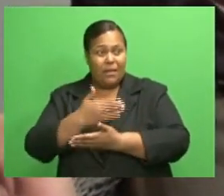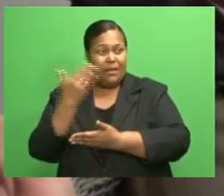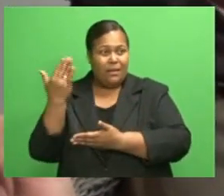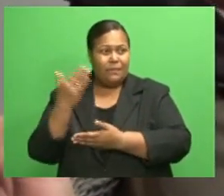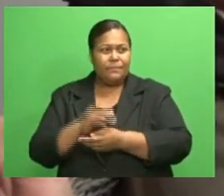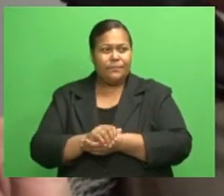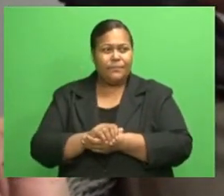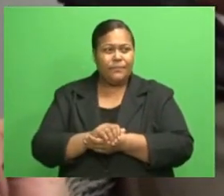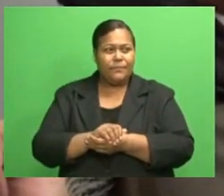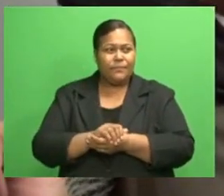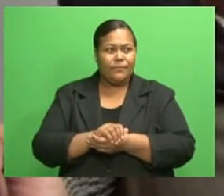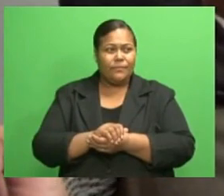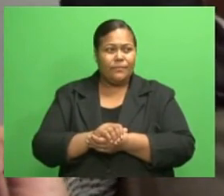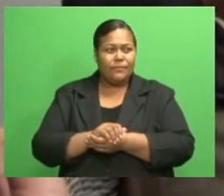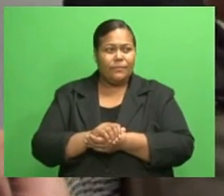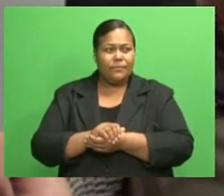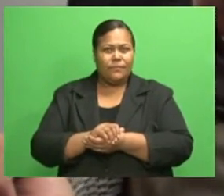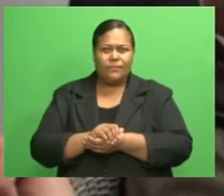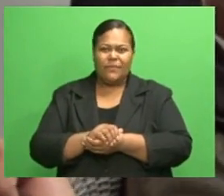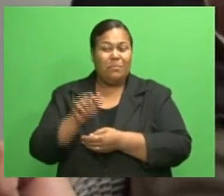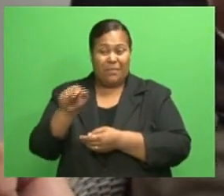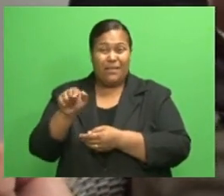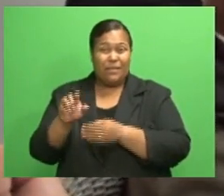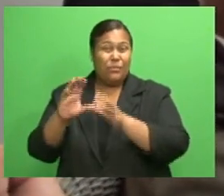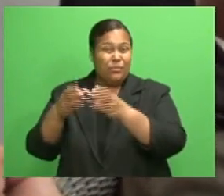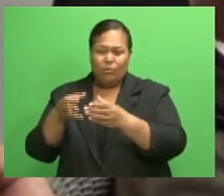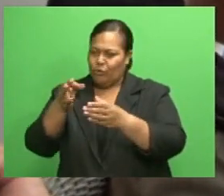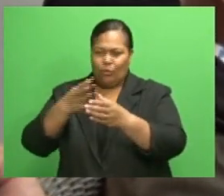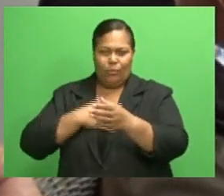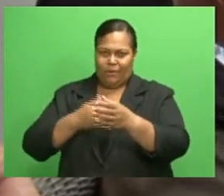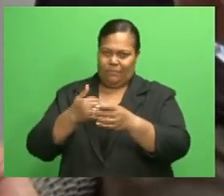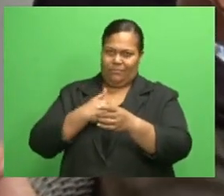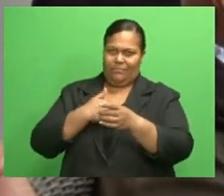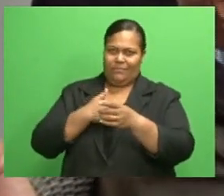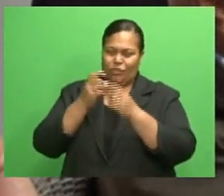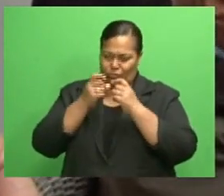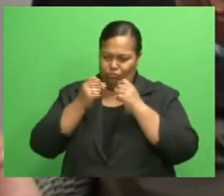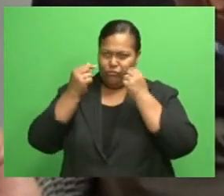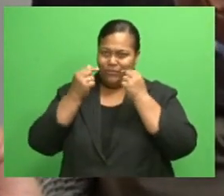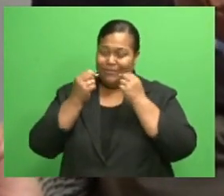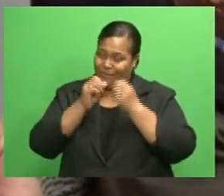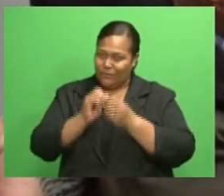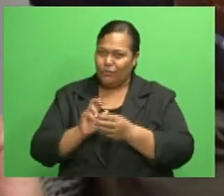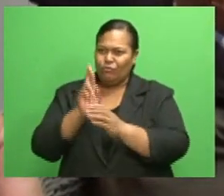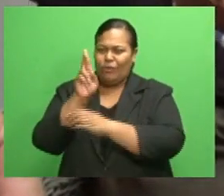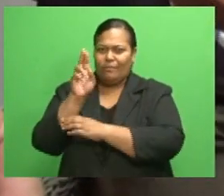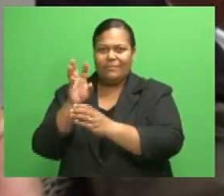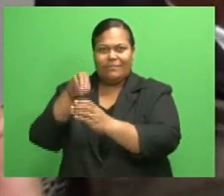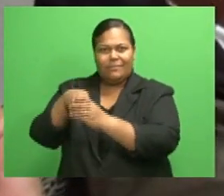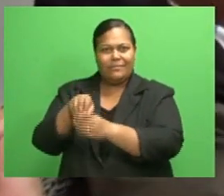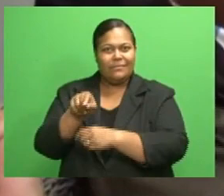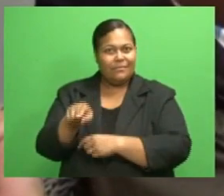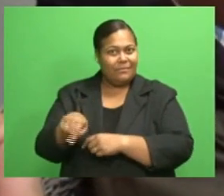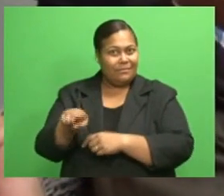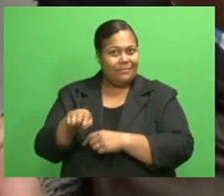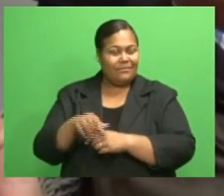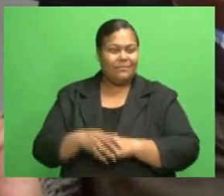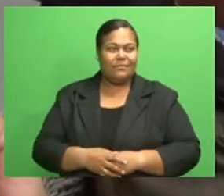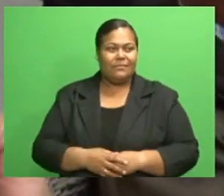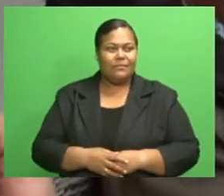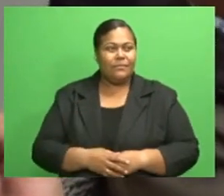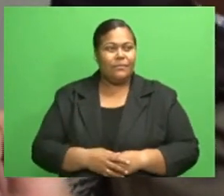that means they don't want me to be with them. So I went to follow you. I didn't even ask the supervisor of election whether